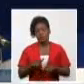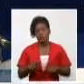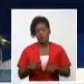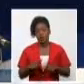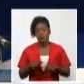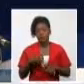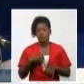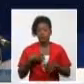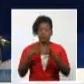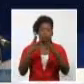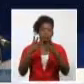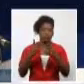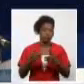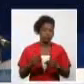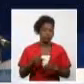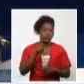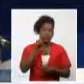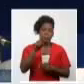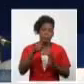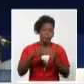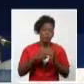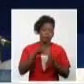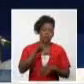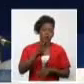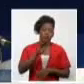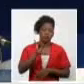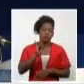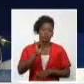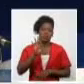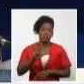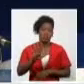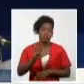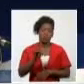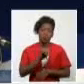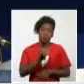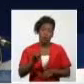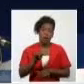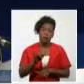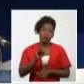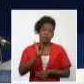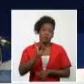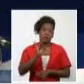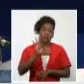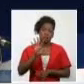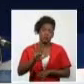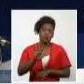person who was confirmed with the disease. So, as I said,